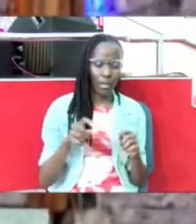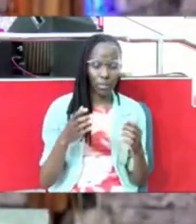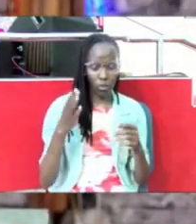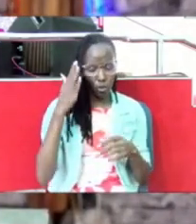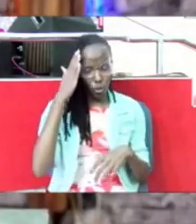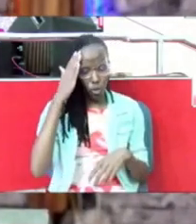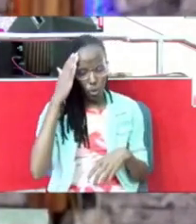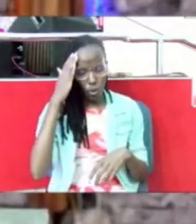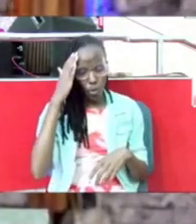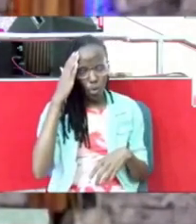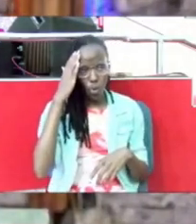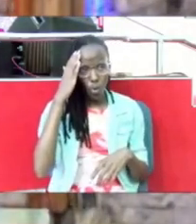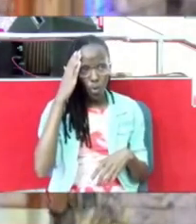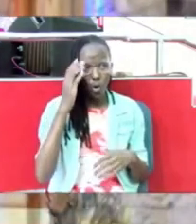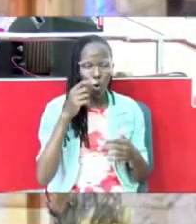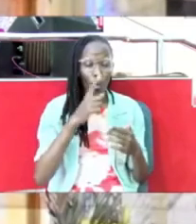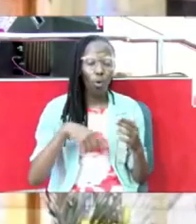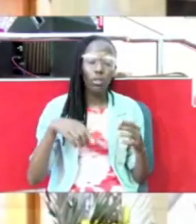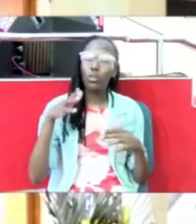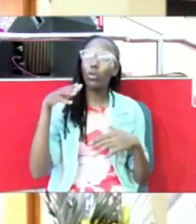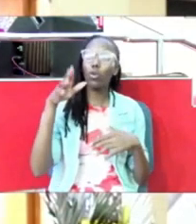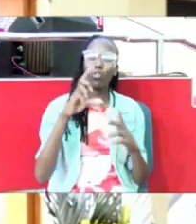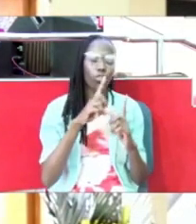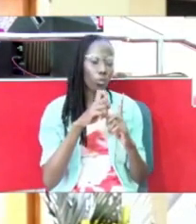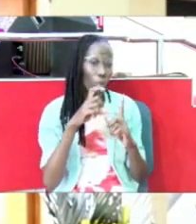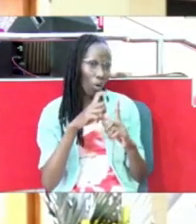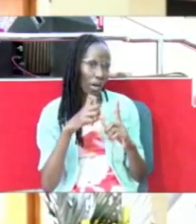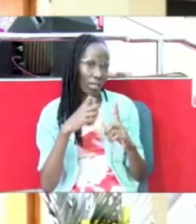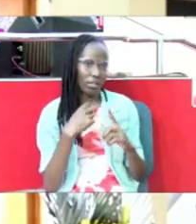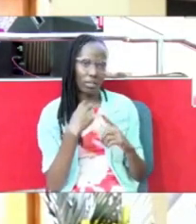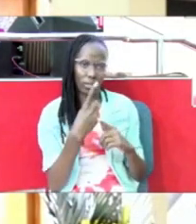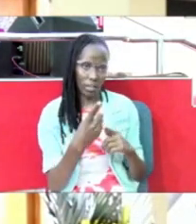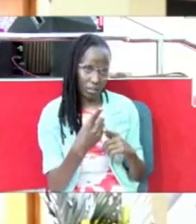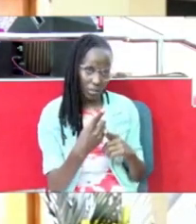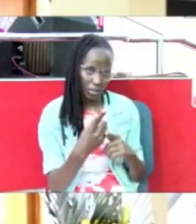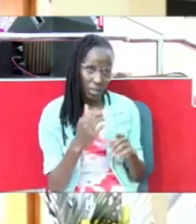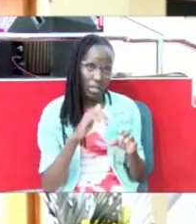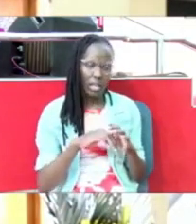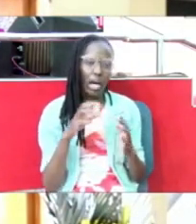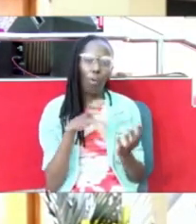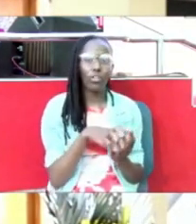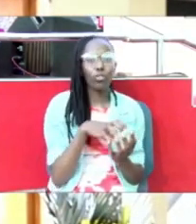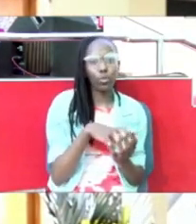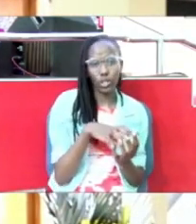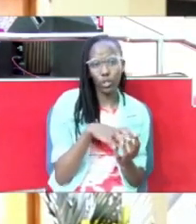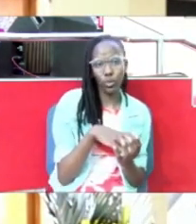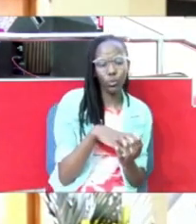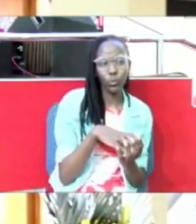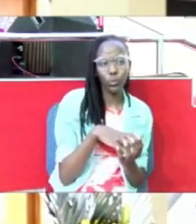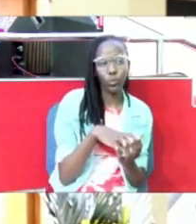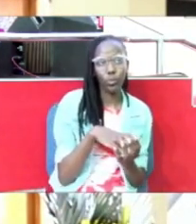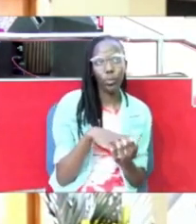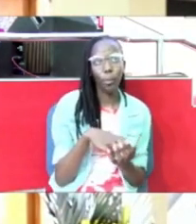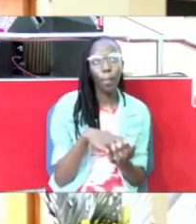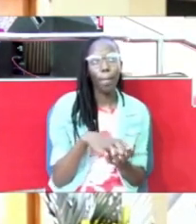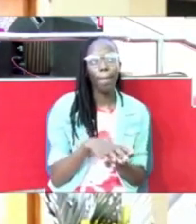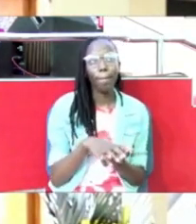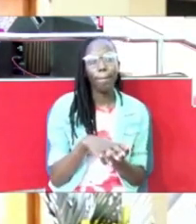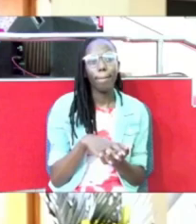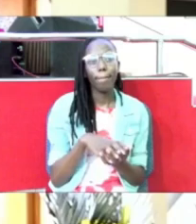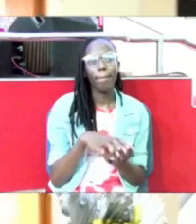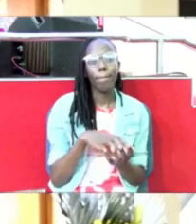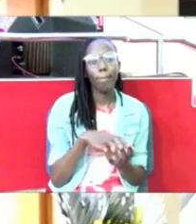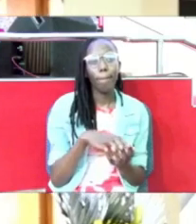word of God, what the word of God says or declares in our situations. Ya kwamba Mungu, neno la Mungu linasema kipi juu ya hali